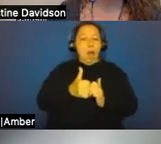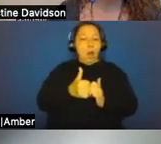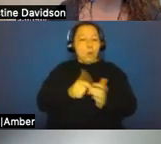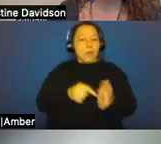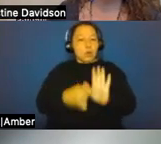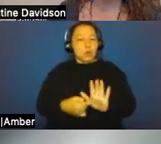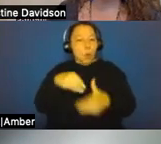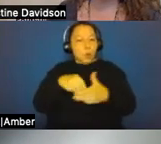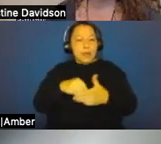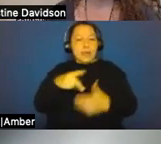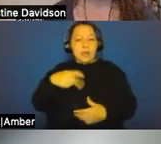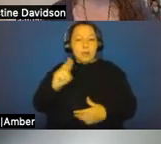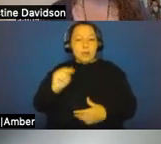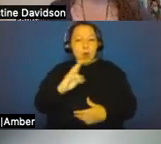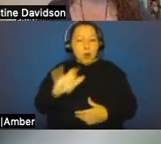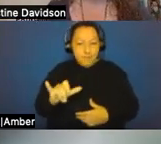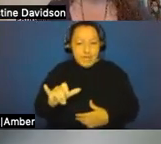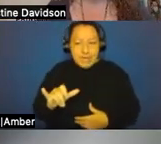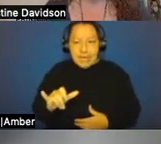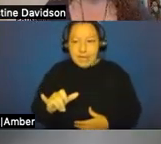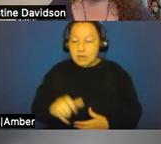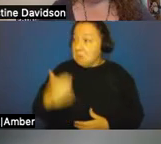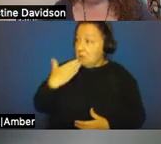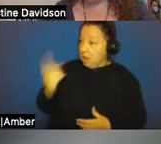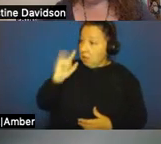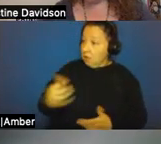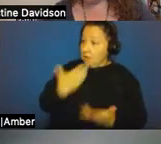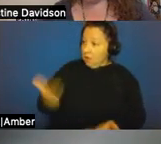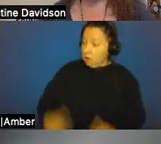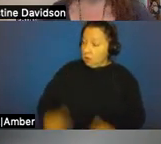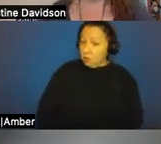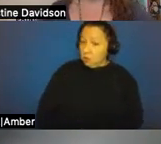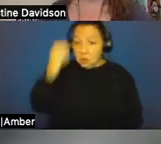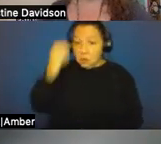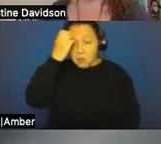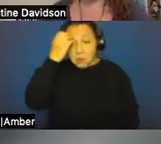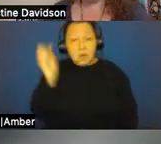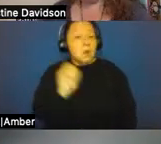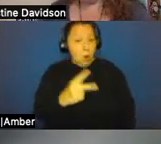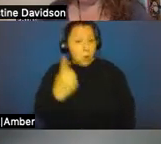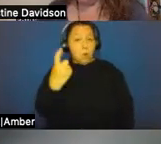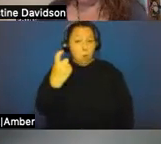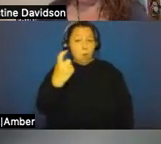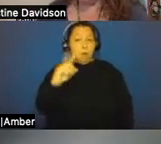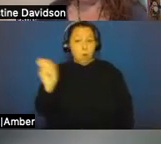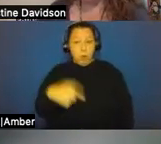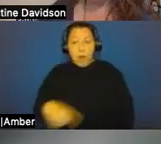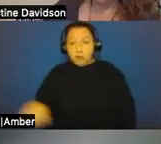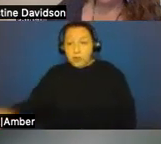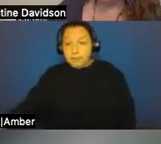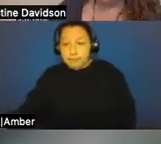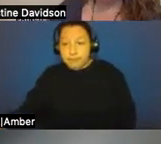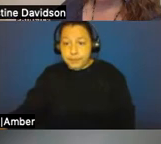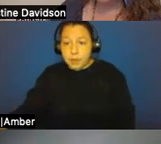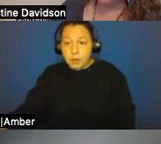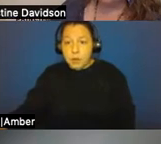Okay, thank you for that. Thank you. Okay, one more question. So what